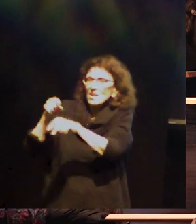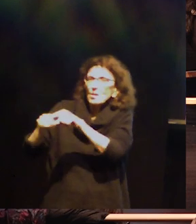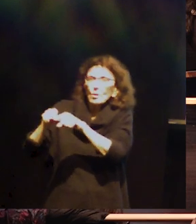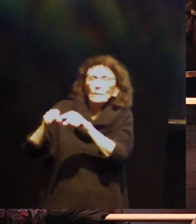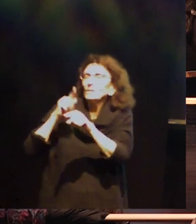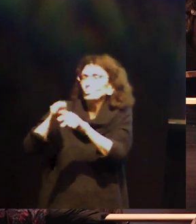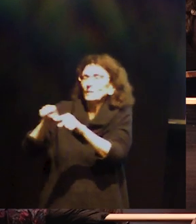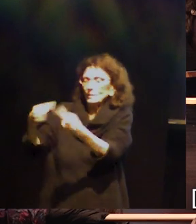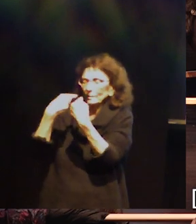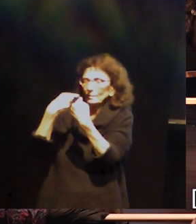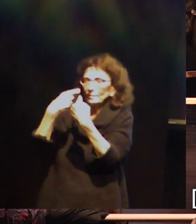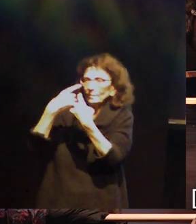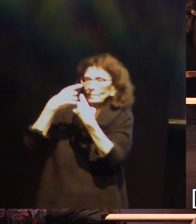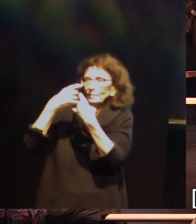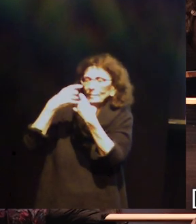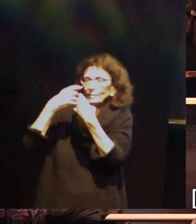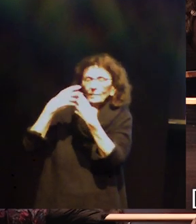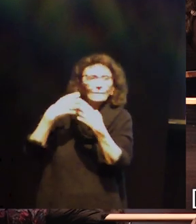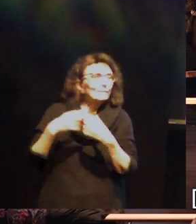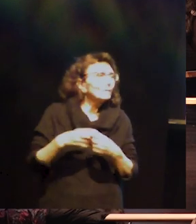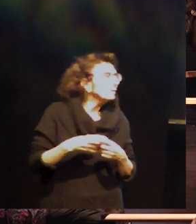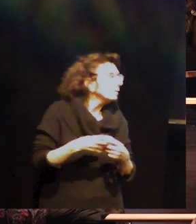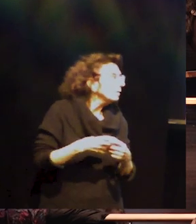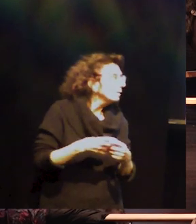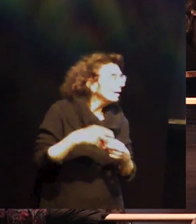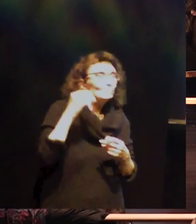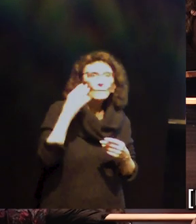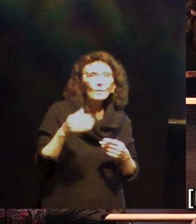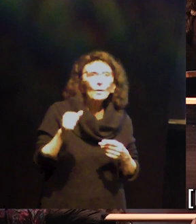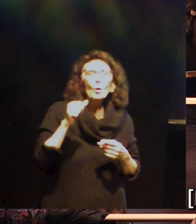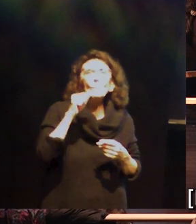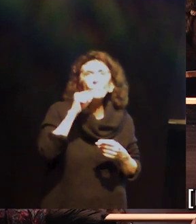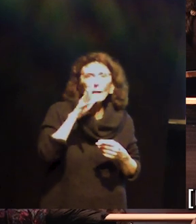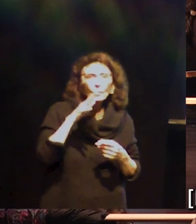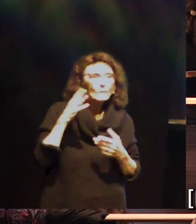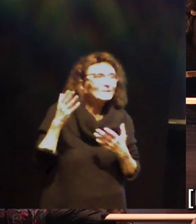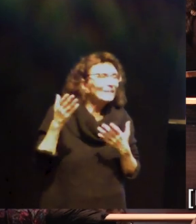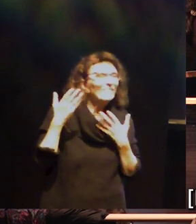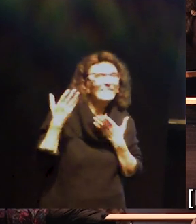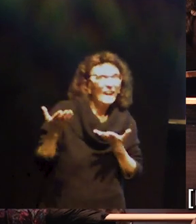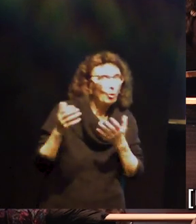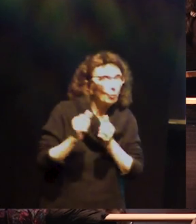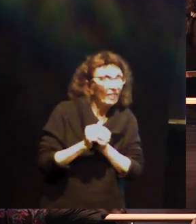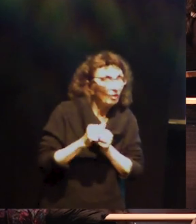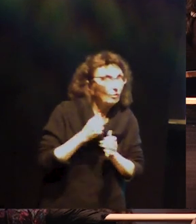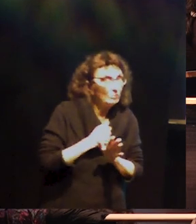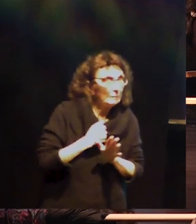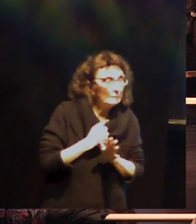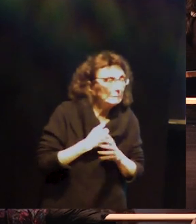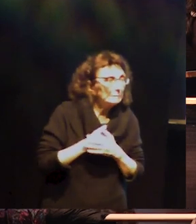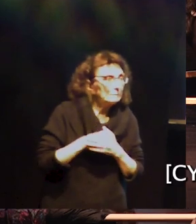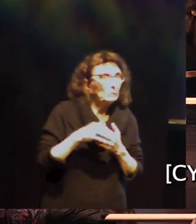representation of that. And her mother was right there, so. She was not harmed. I was like, I'm so sorry. Yeah. Your daughter's great.